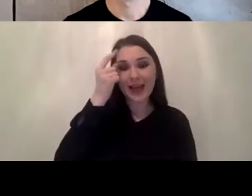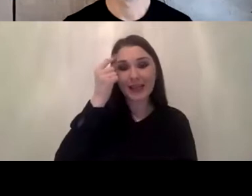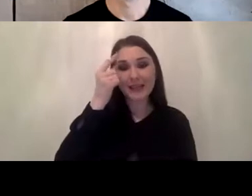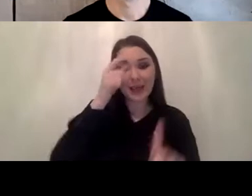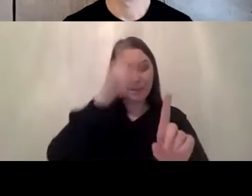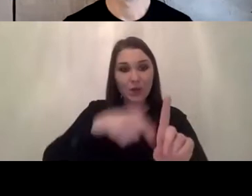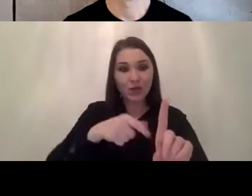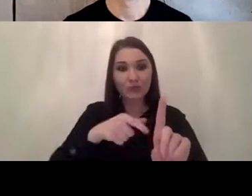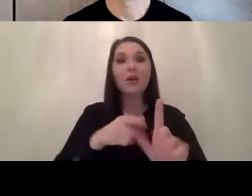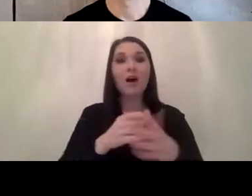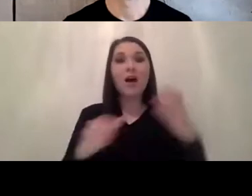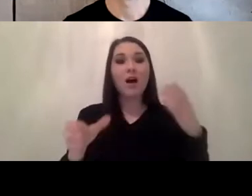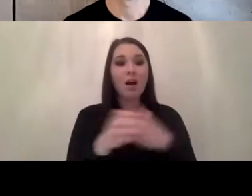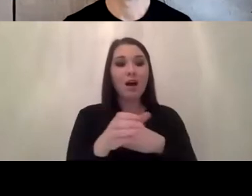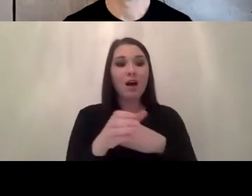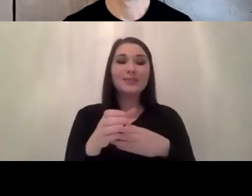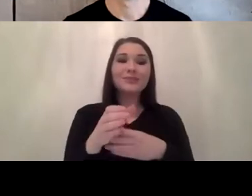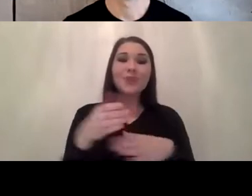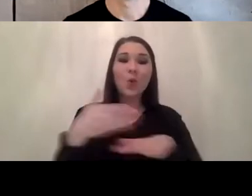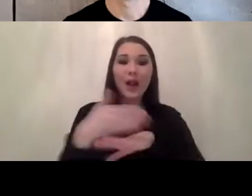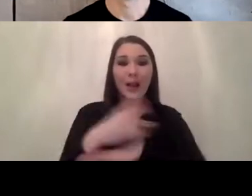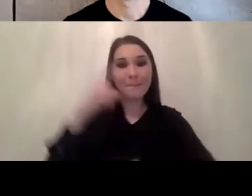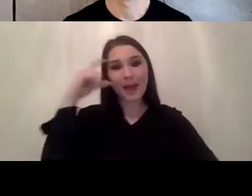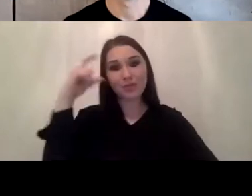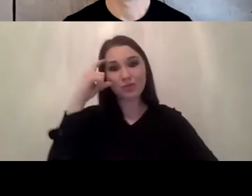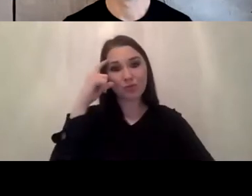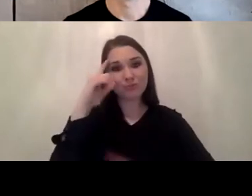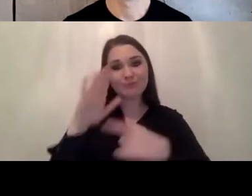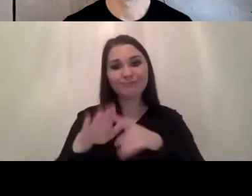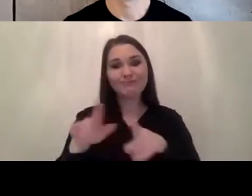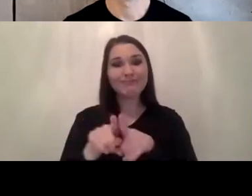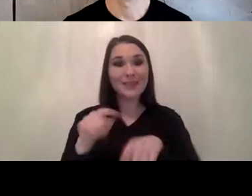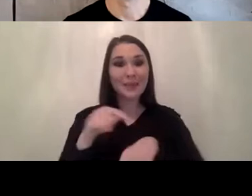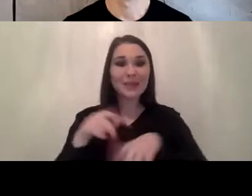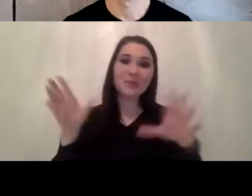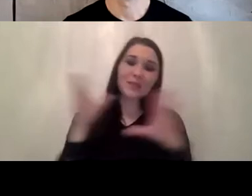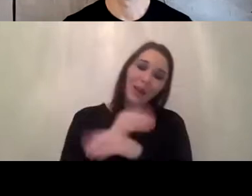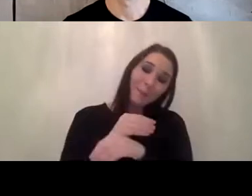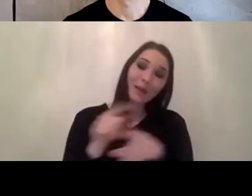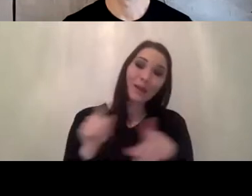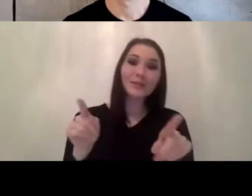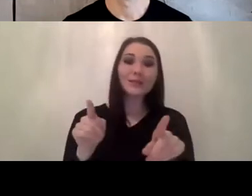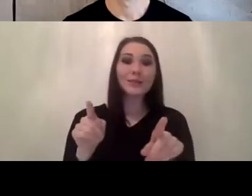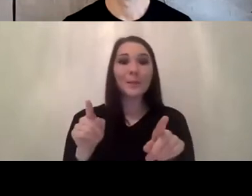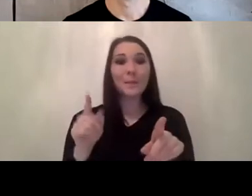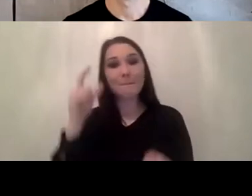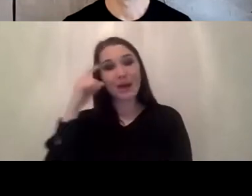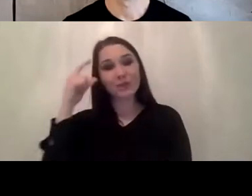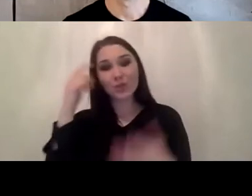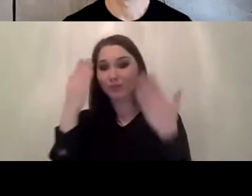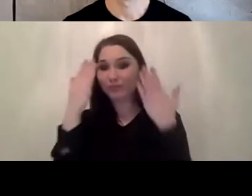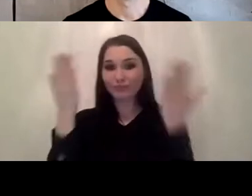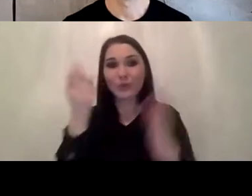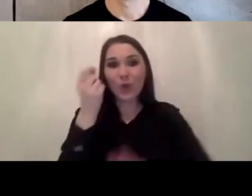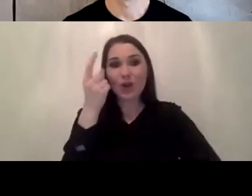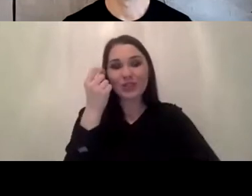in their bedroom and then sleeping in their bedroom, you know, so you're not really sure kind of, you know, home situations and stuff and how that could actually